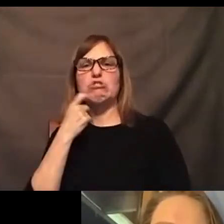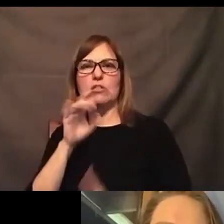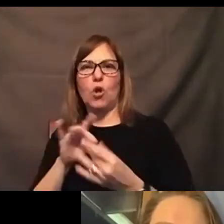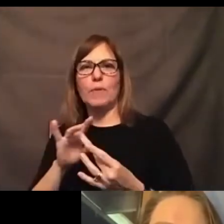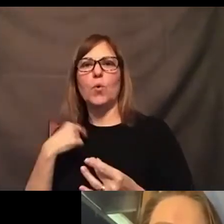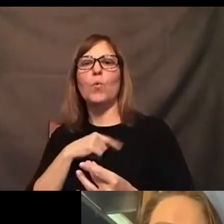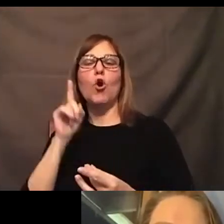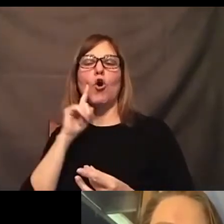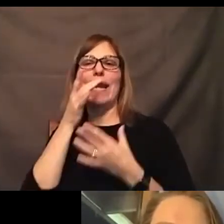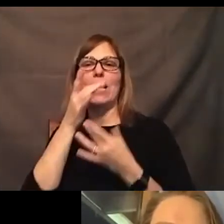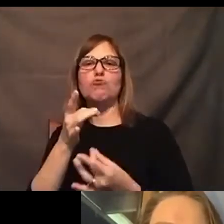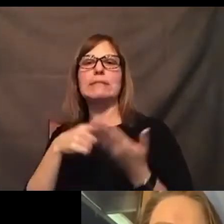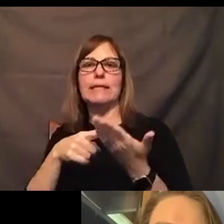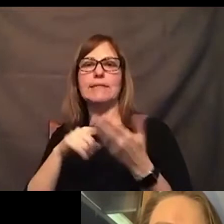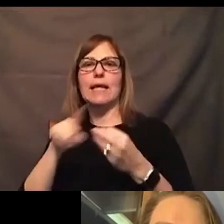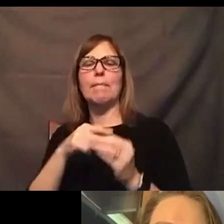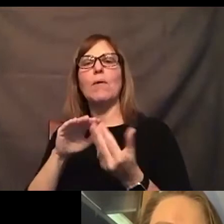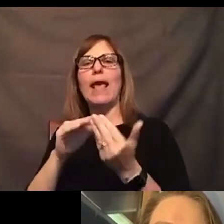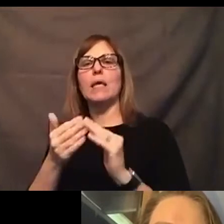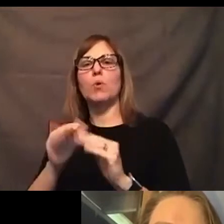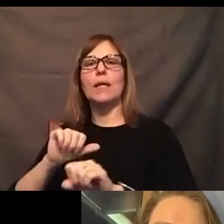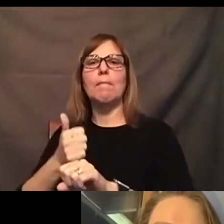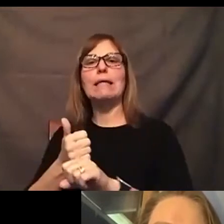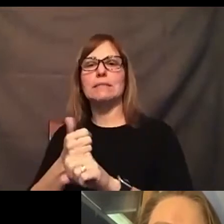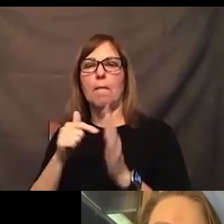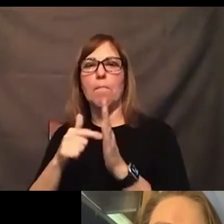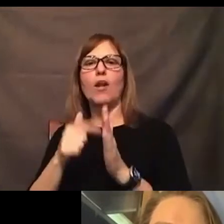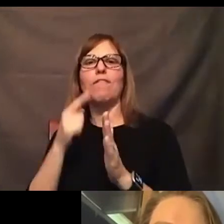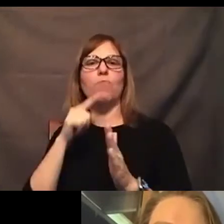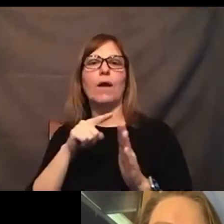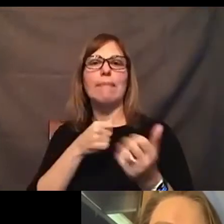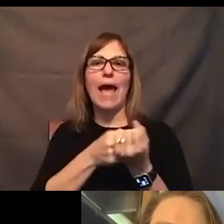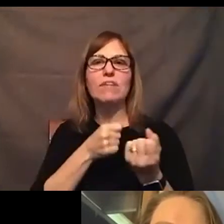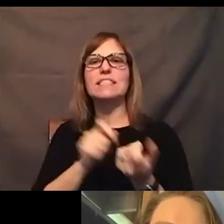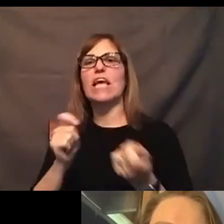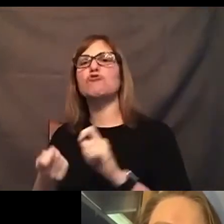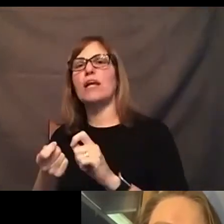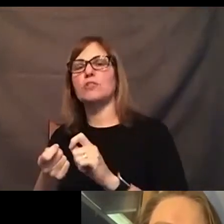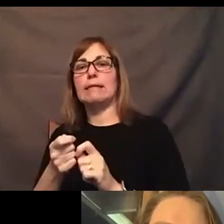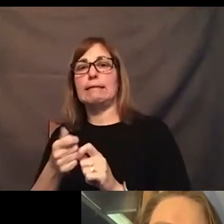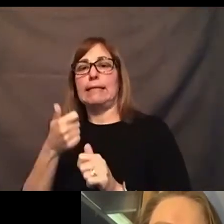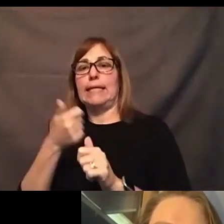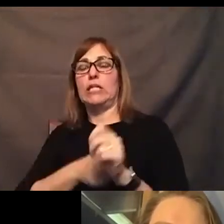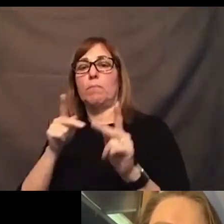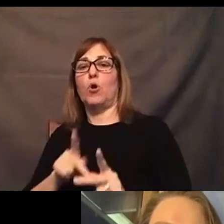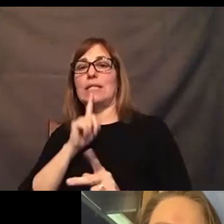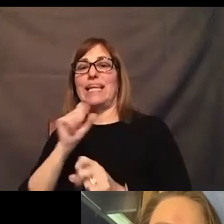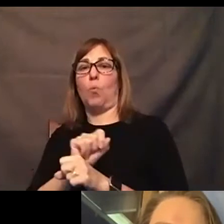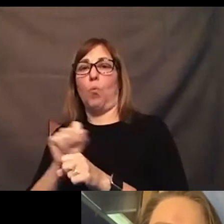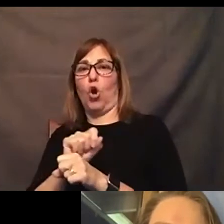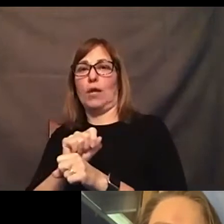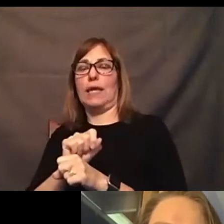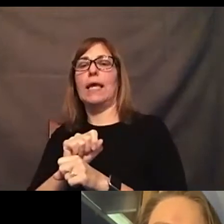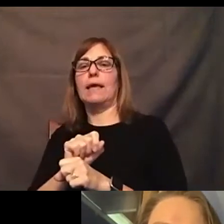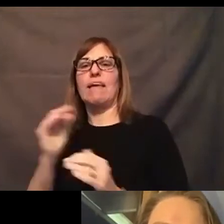very community-based model of advocacy and change. Each of you are working with